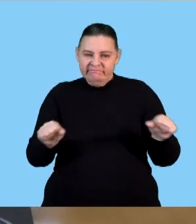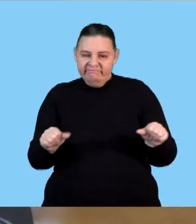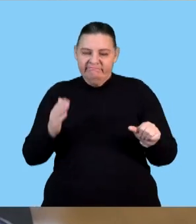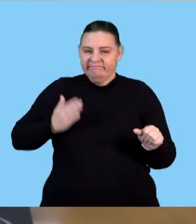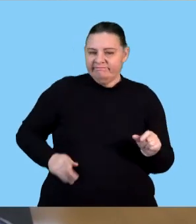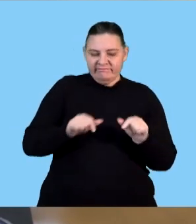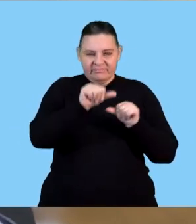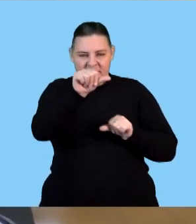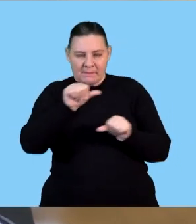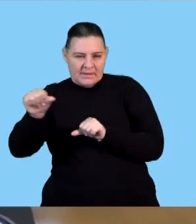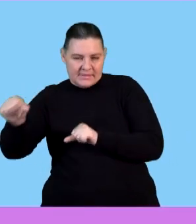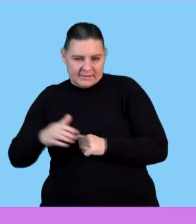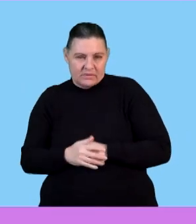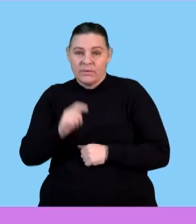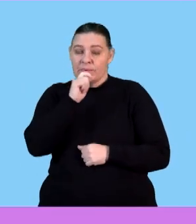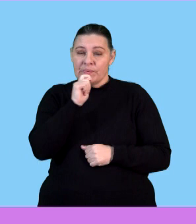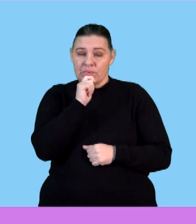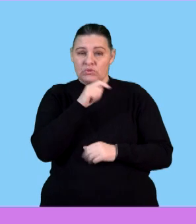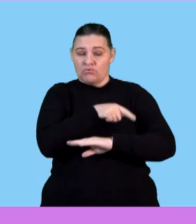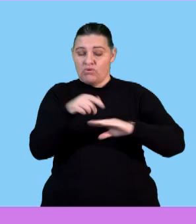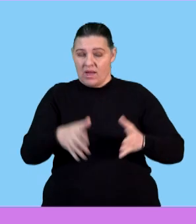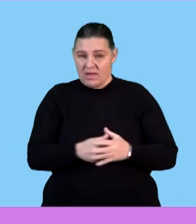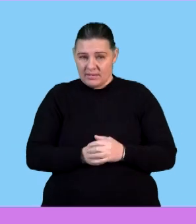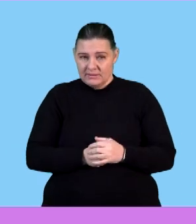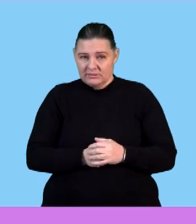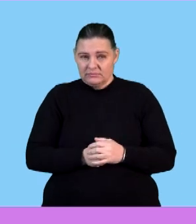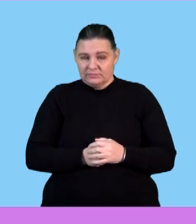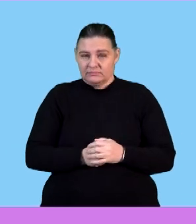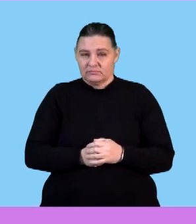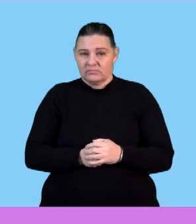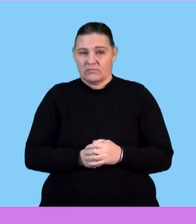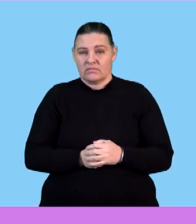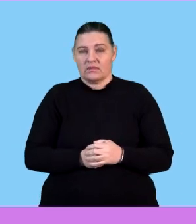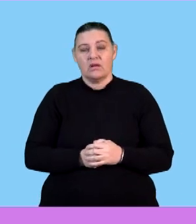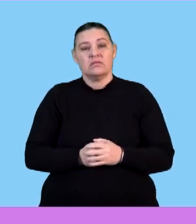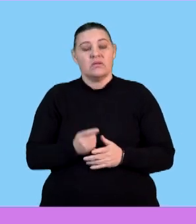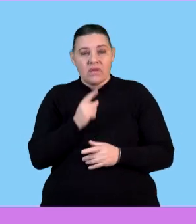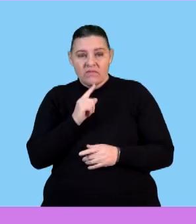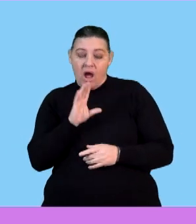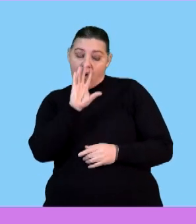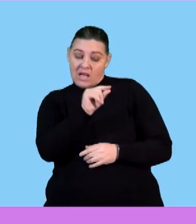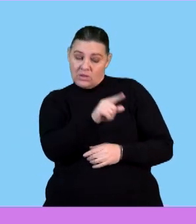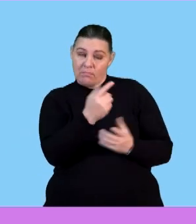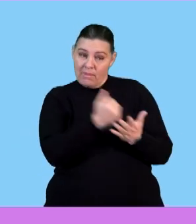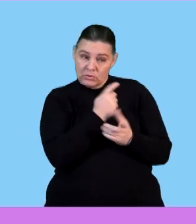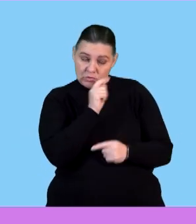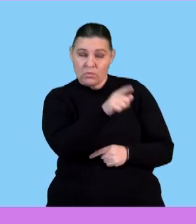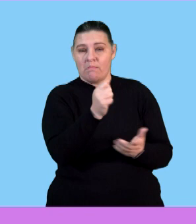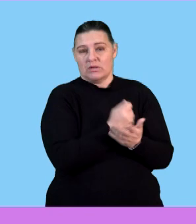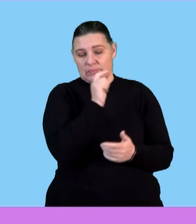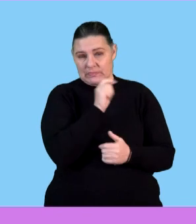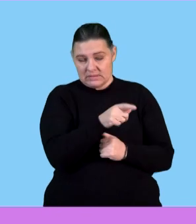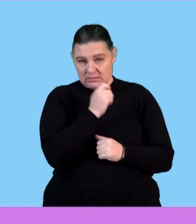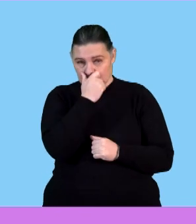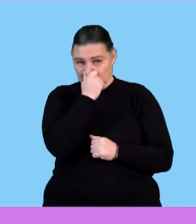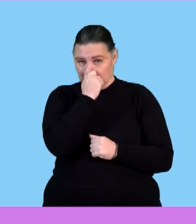of the sides of the shape. Now, when you use the ruler, the only time you use a ruler is if we ask you to.